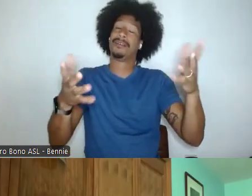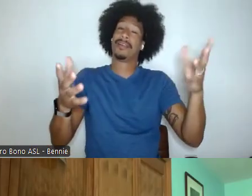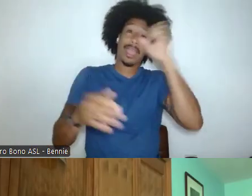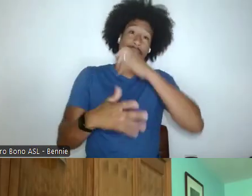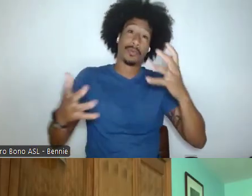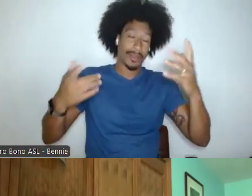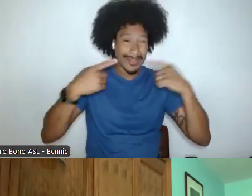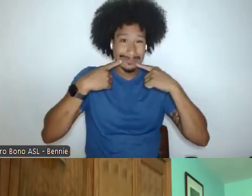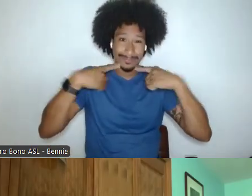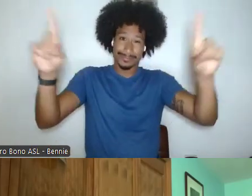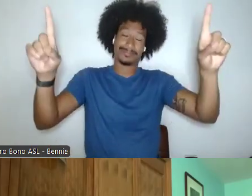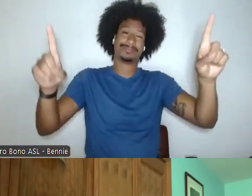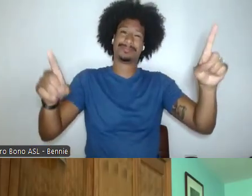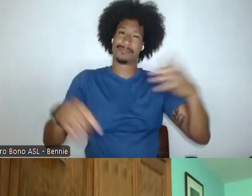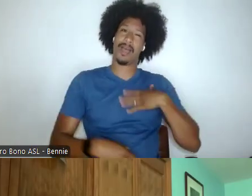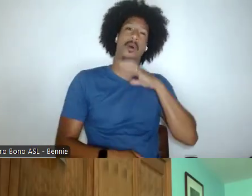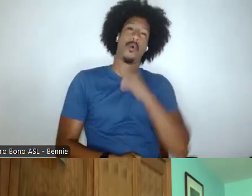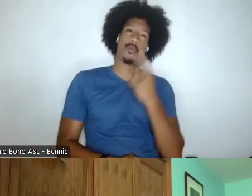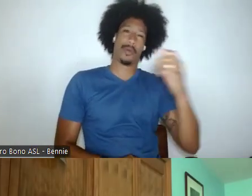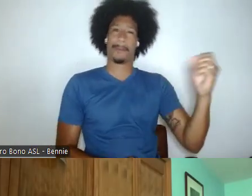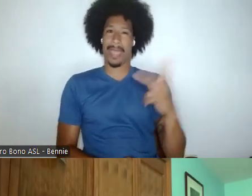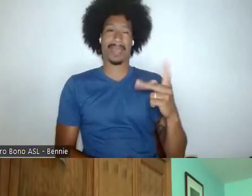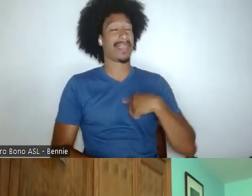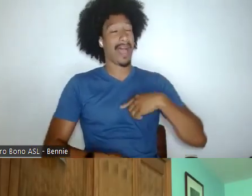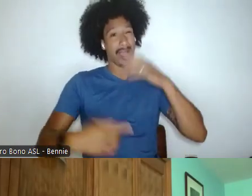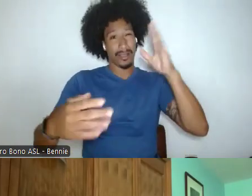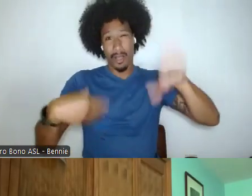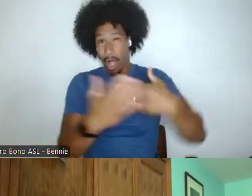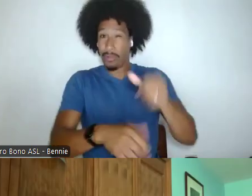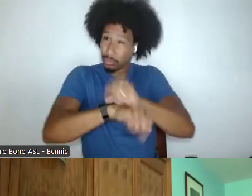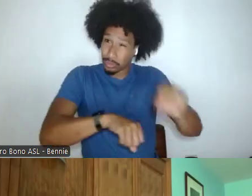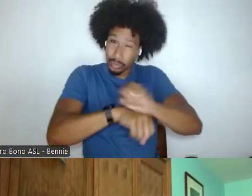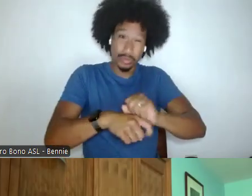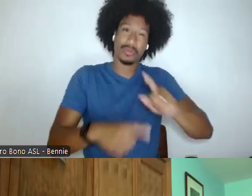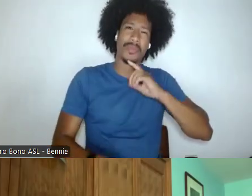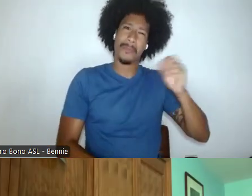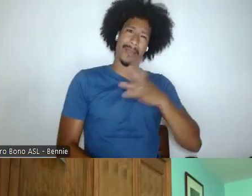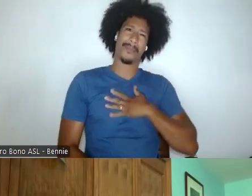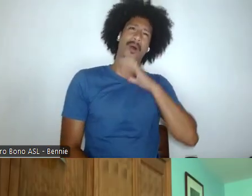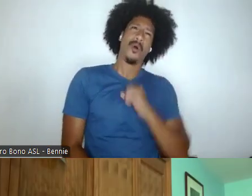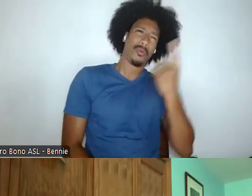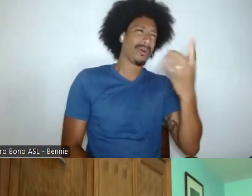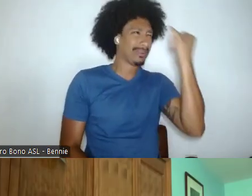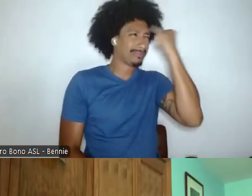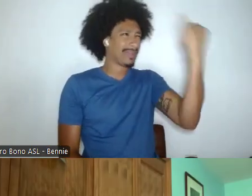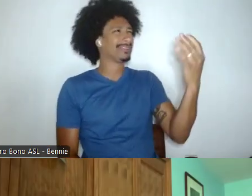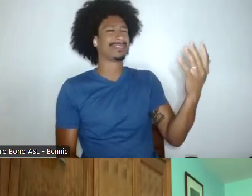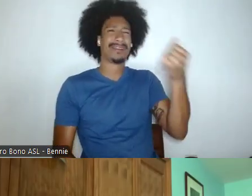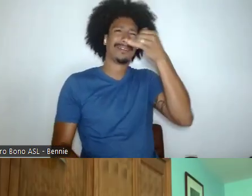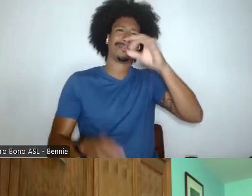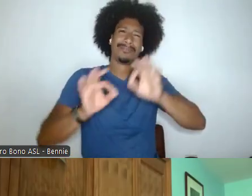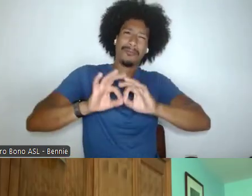my old liner. And I've gone through all of this trouble just to be back in my old liner. Um,